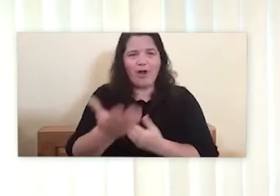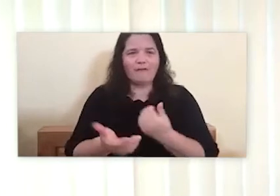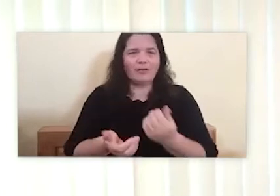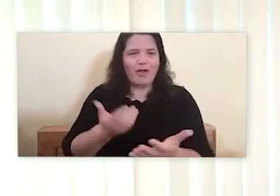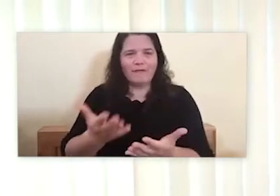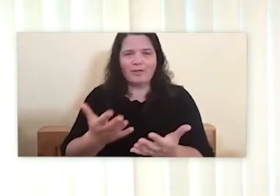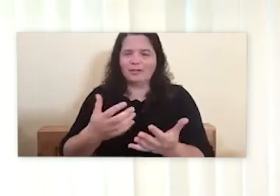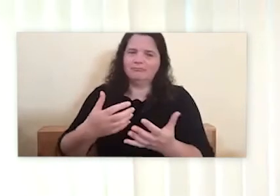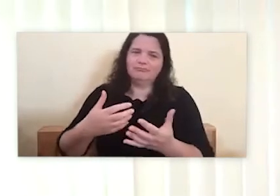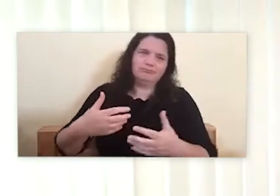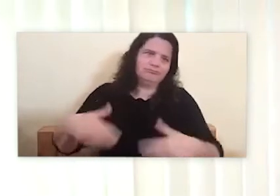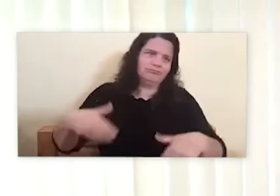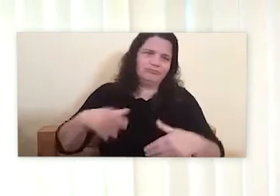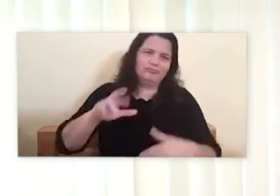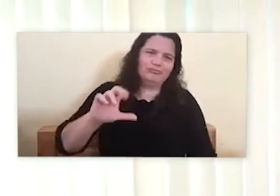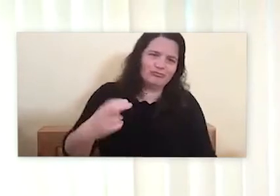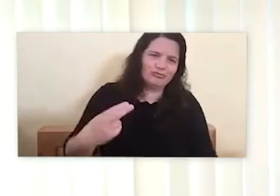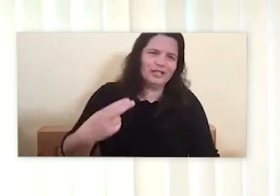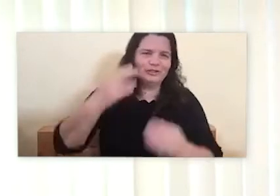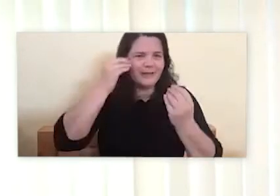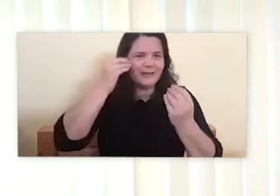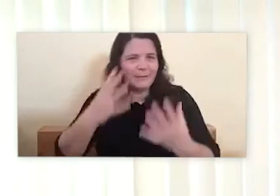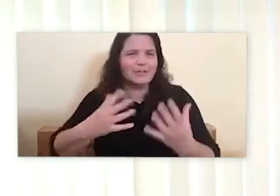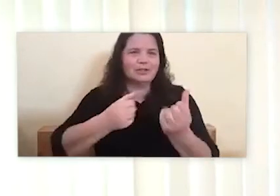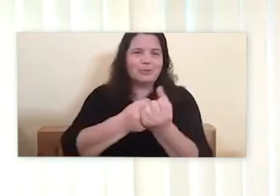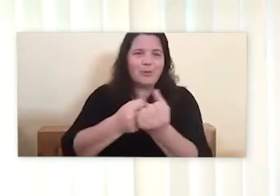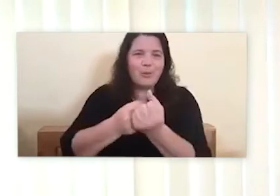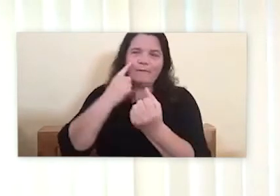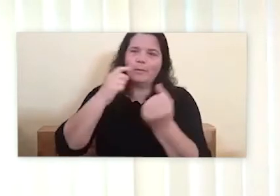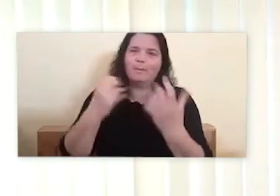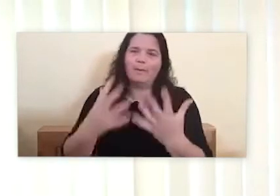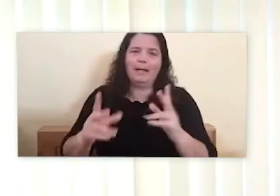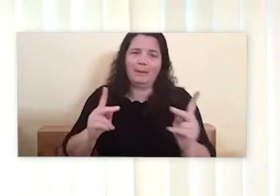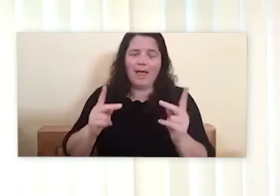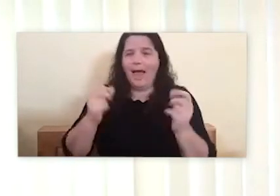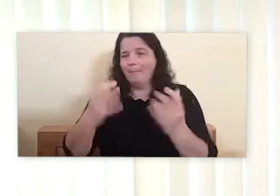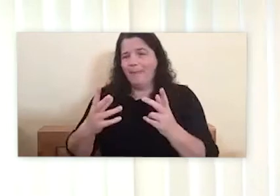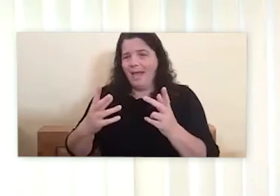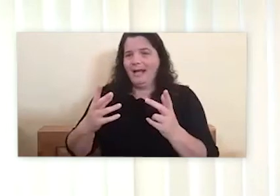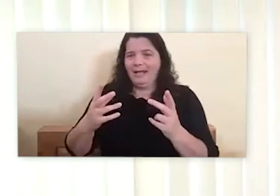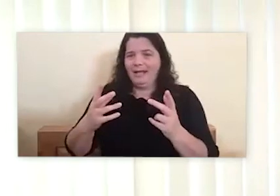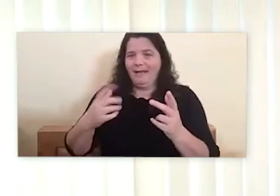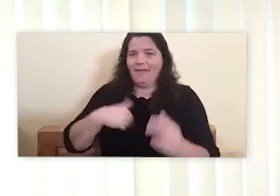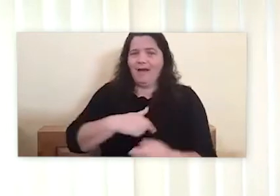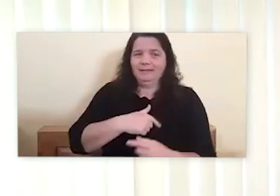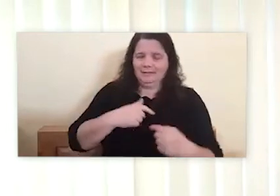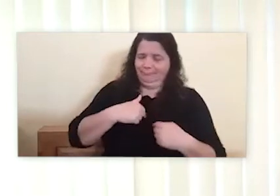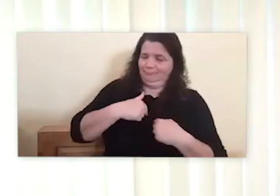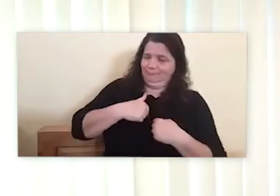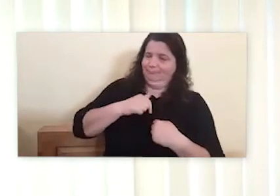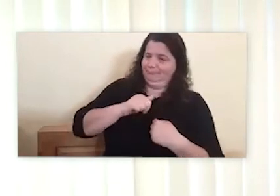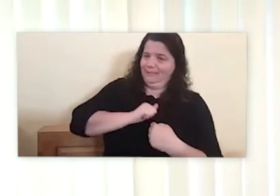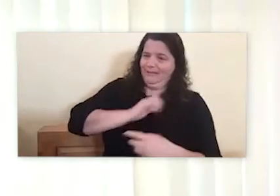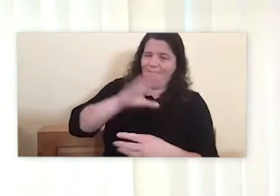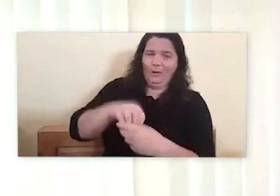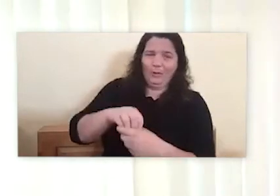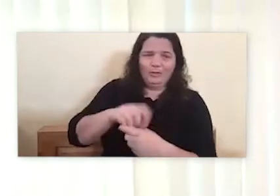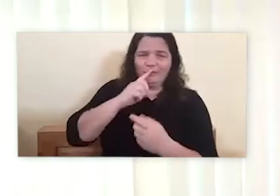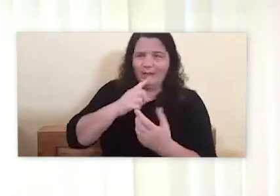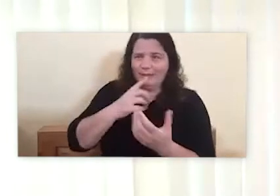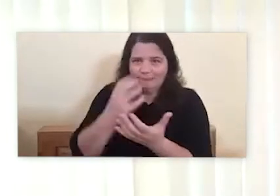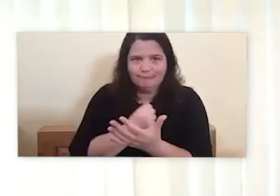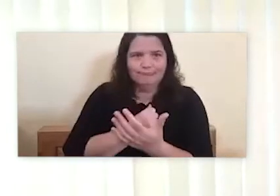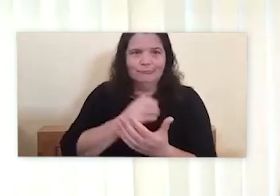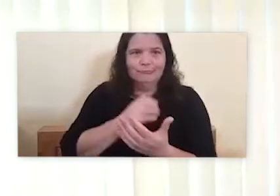and support for many, including myself, have really leaned into in this last year of